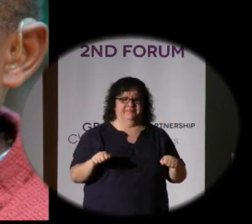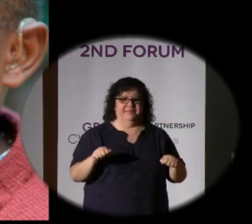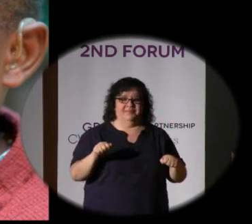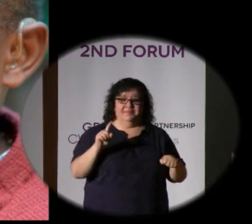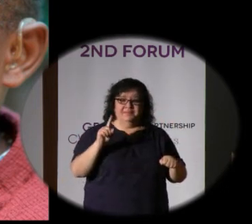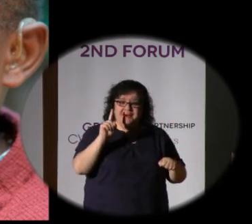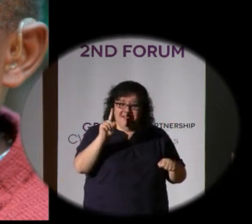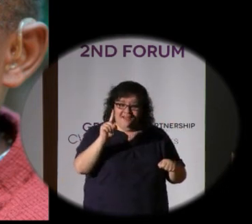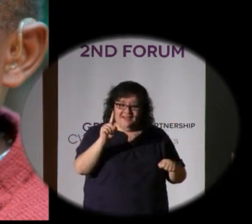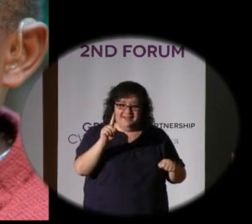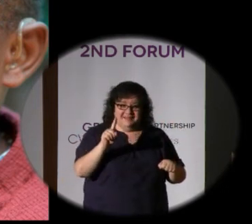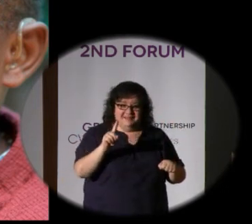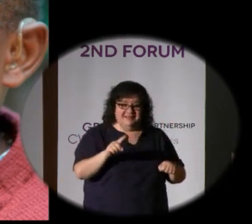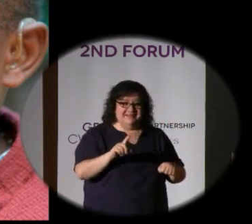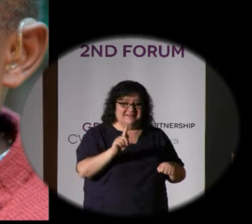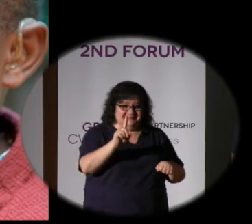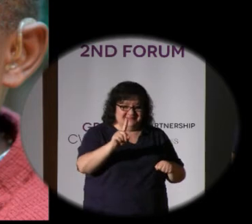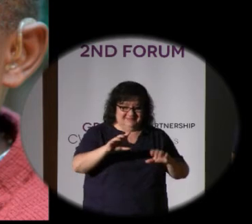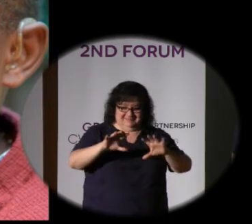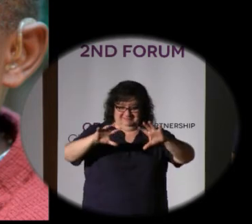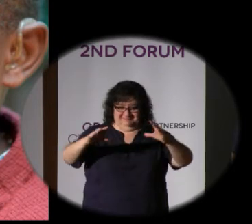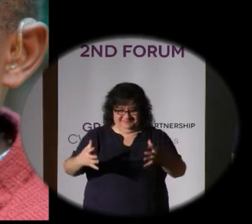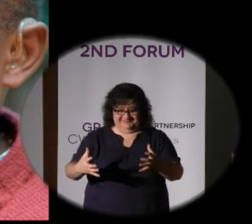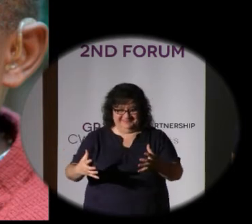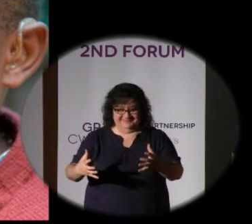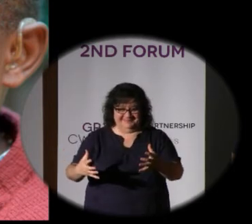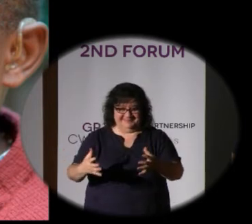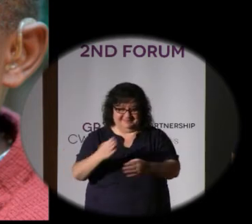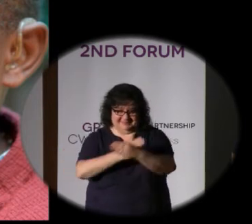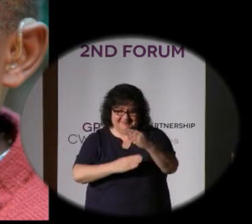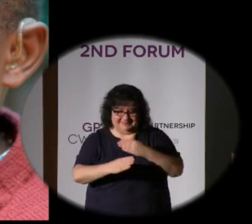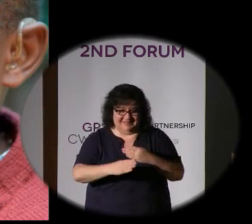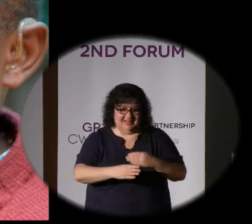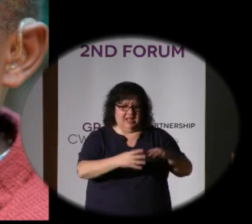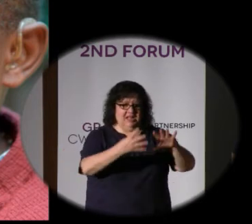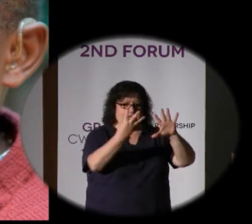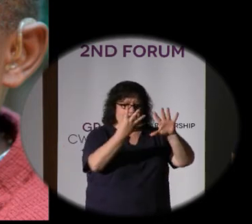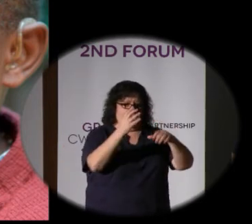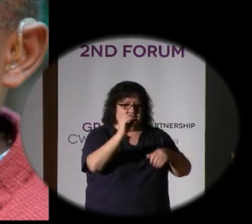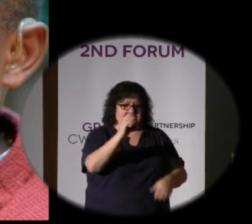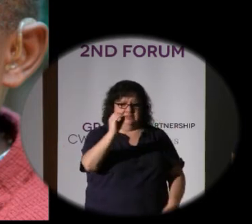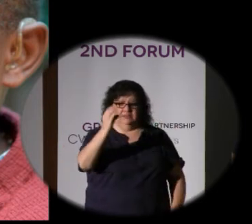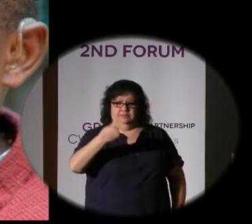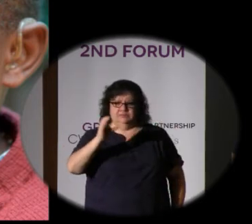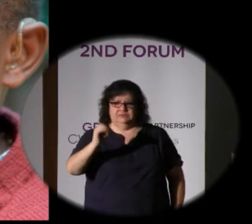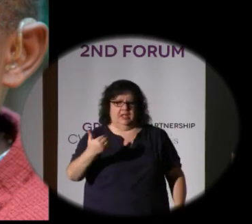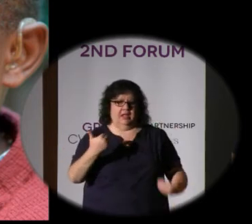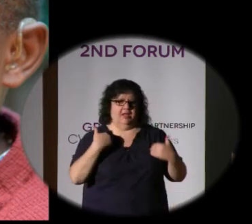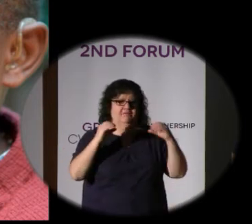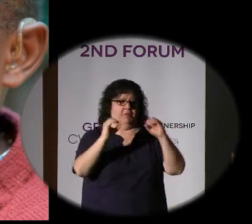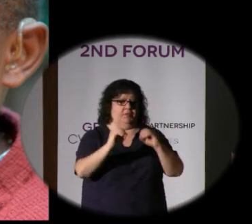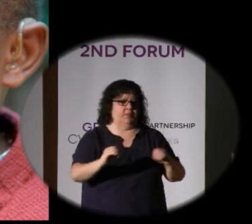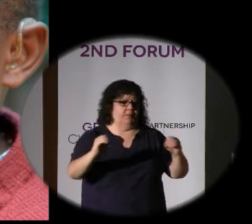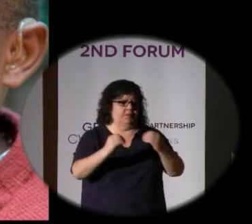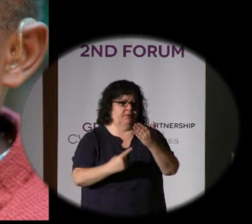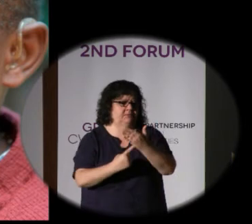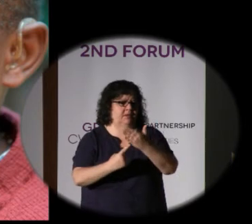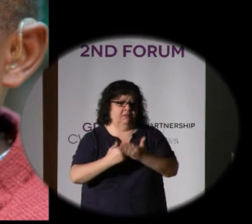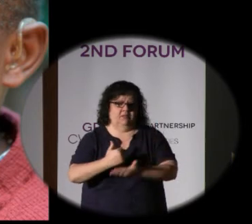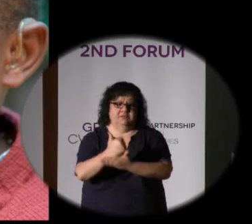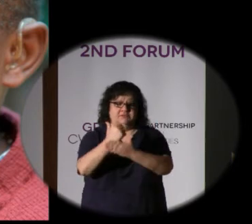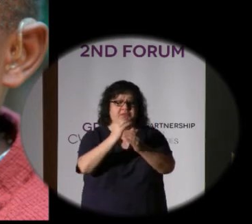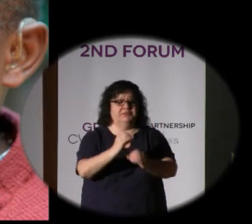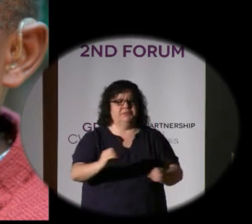we don't have the access to assistive technology, many of us will not be in the 44th Street to meet those security people. But